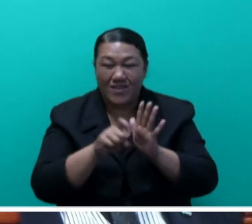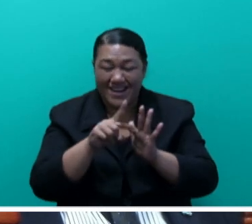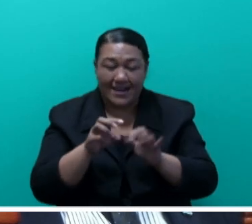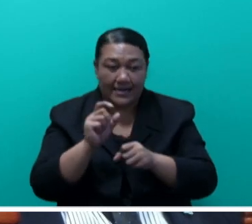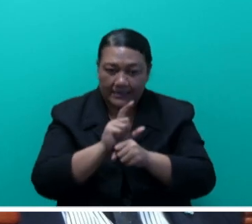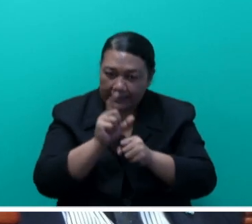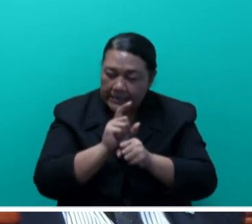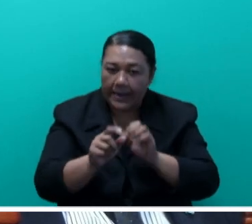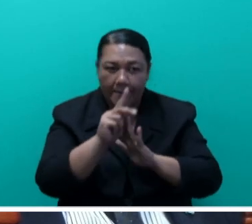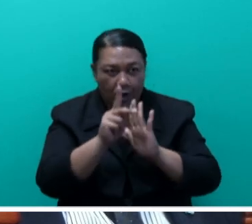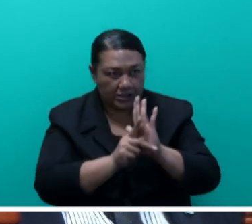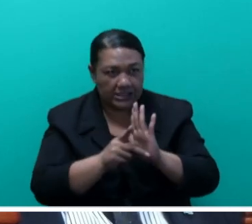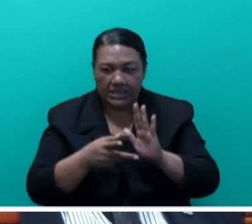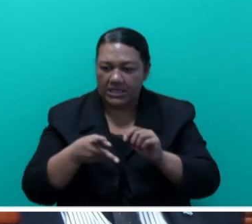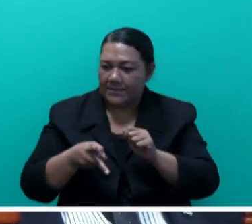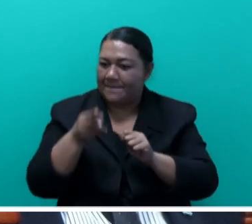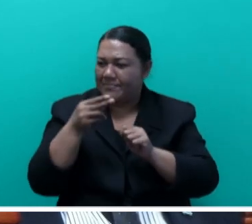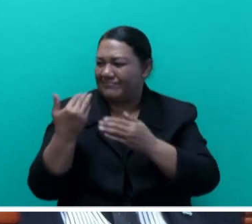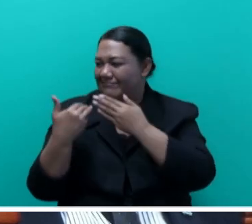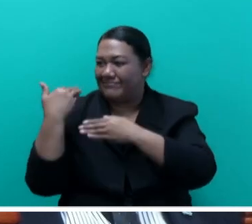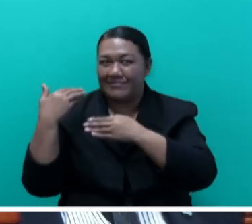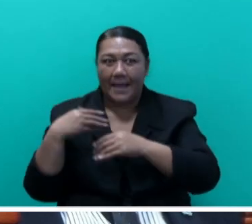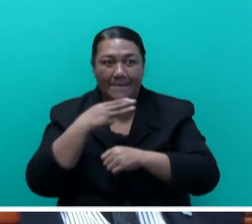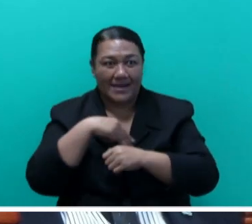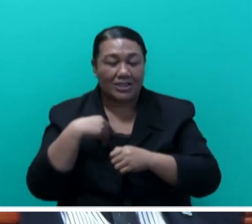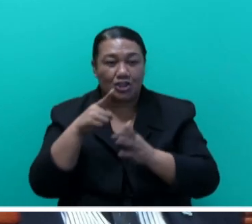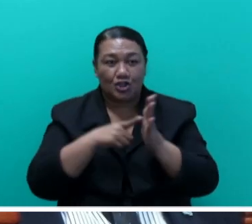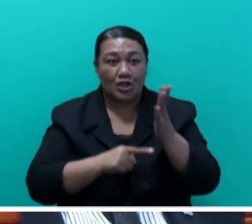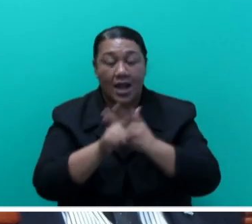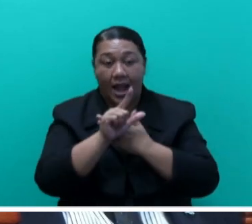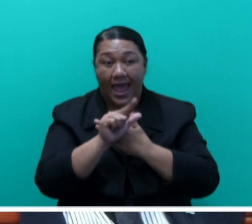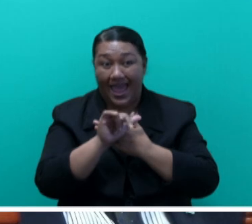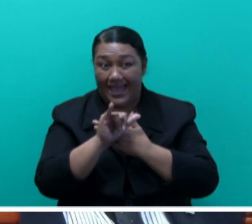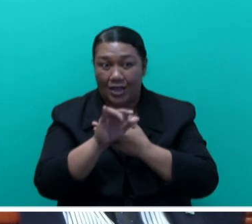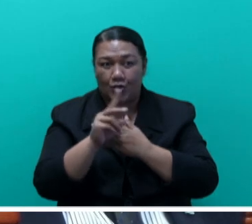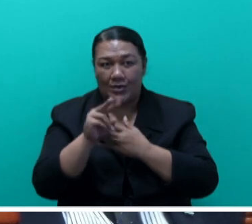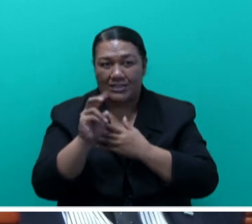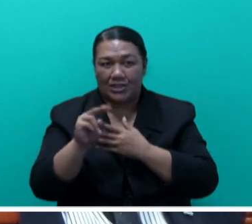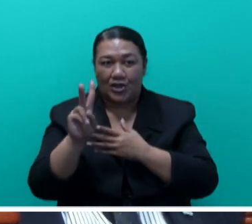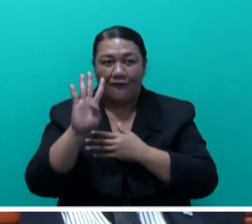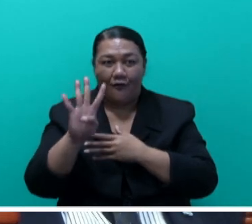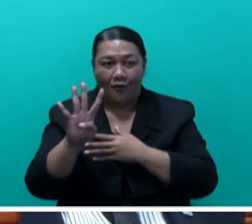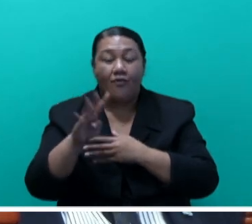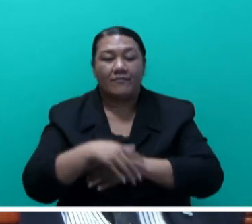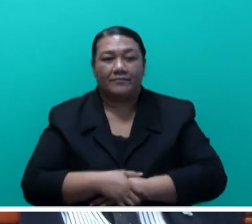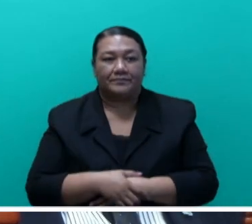we have recently launched as the Ministry in July 2024. Before I do that,